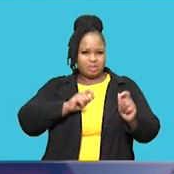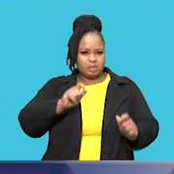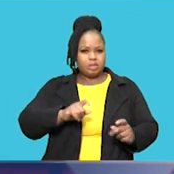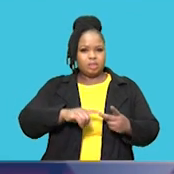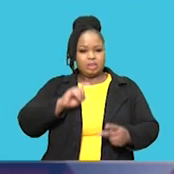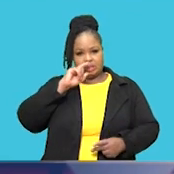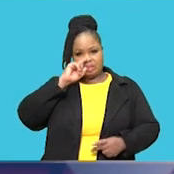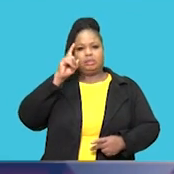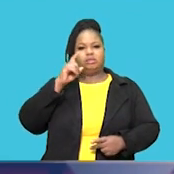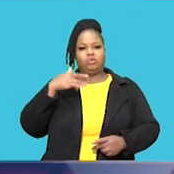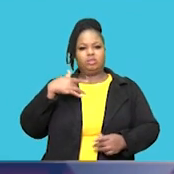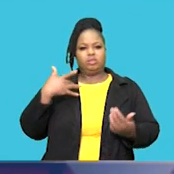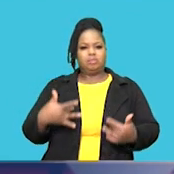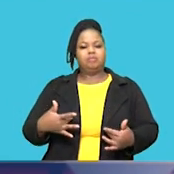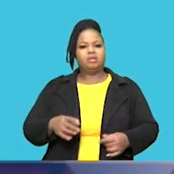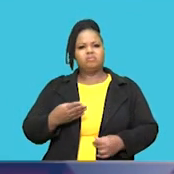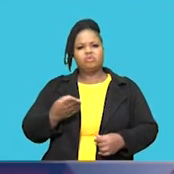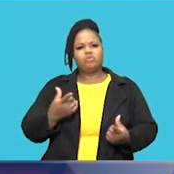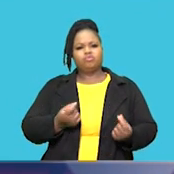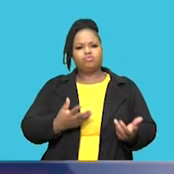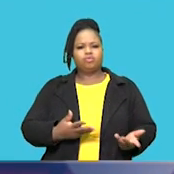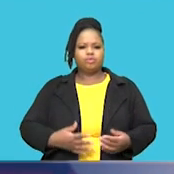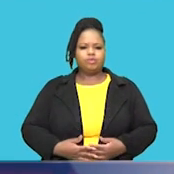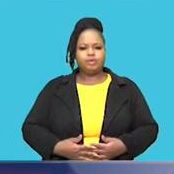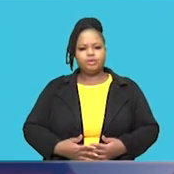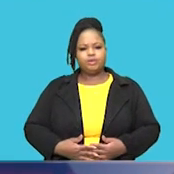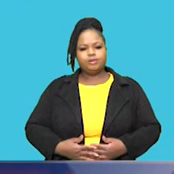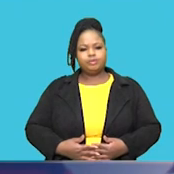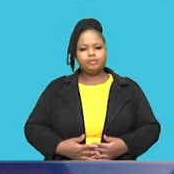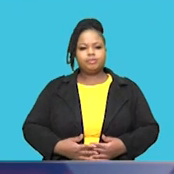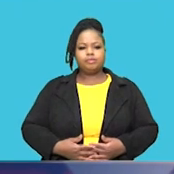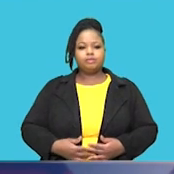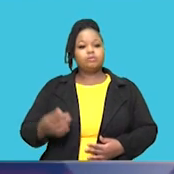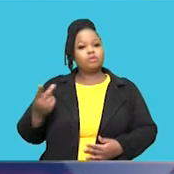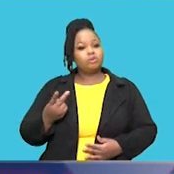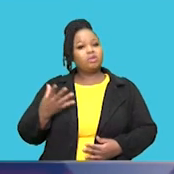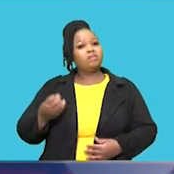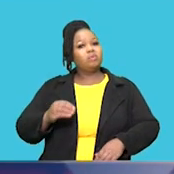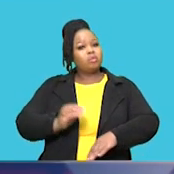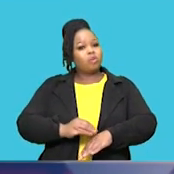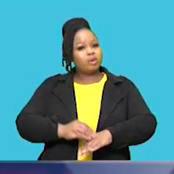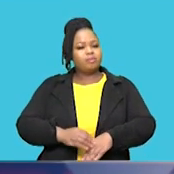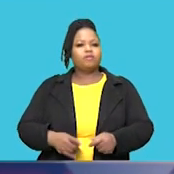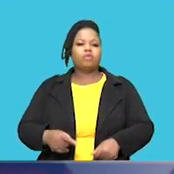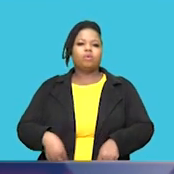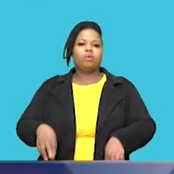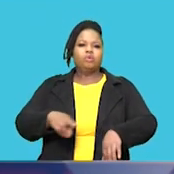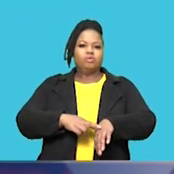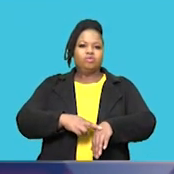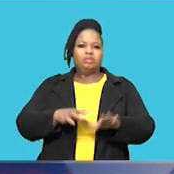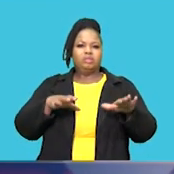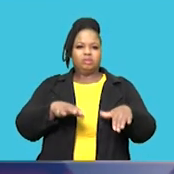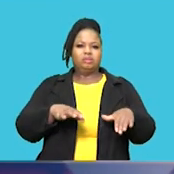egoism. Who's doing it? And we also have a problem of tribalism.